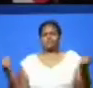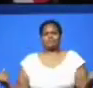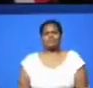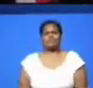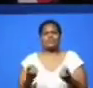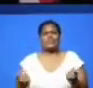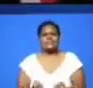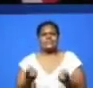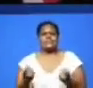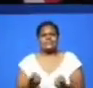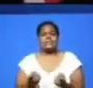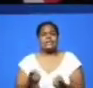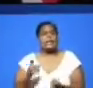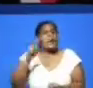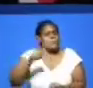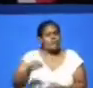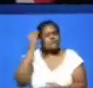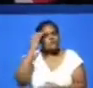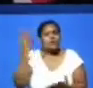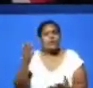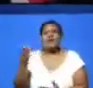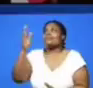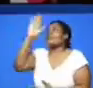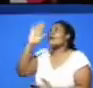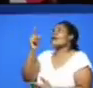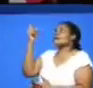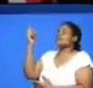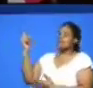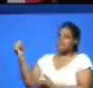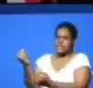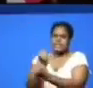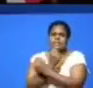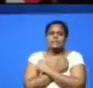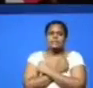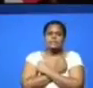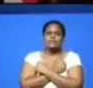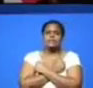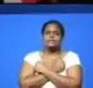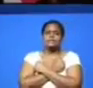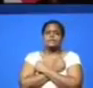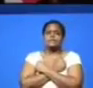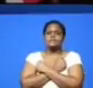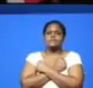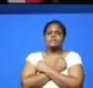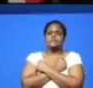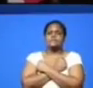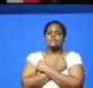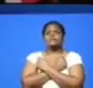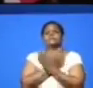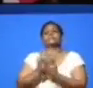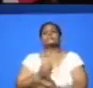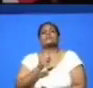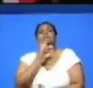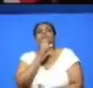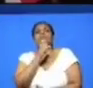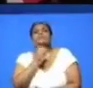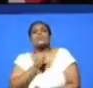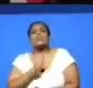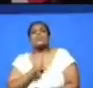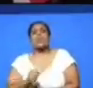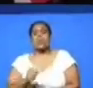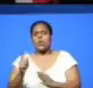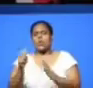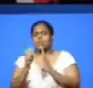know that God is love. But the Old Testament balances